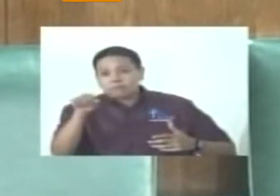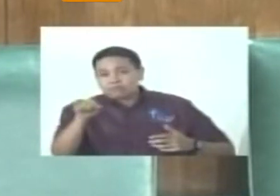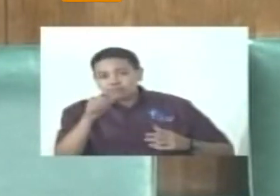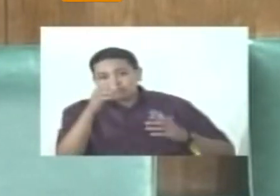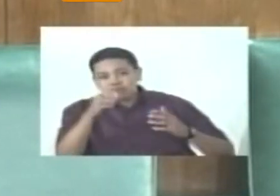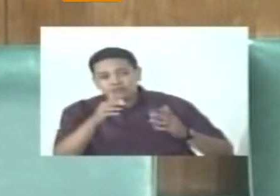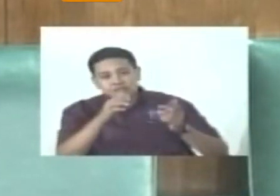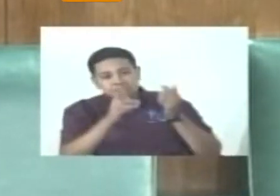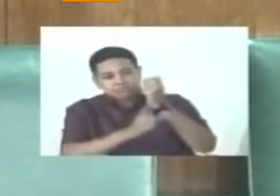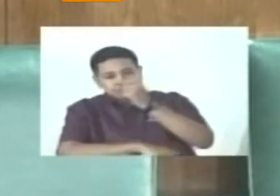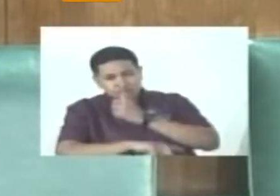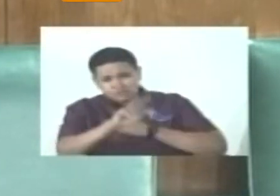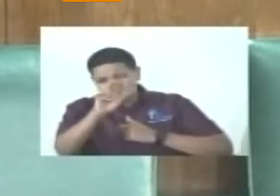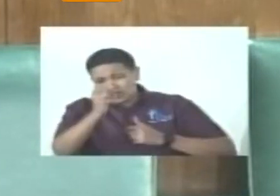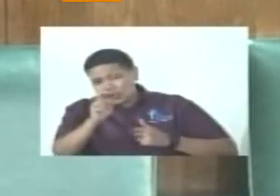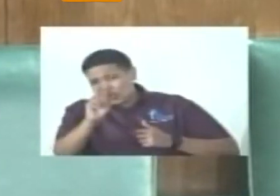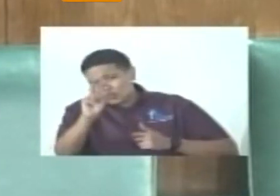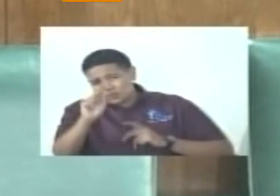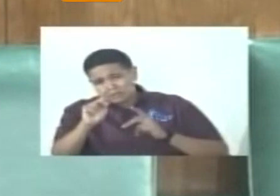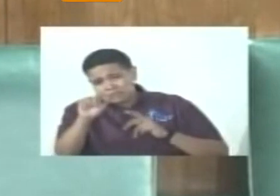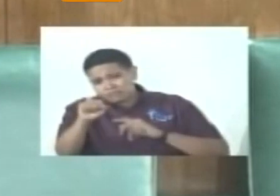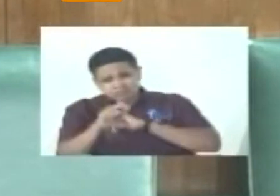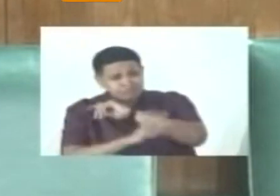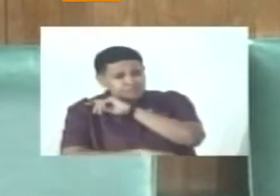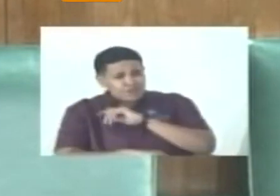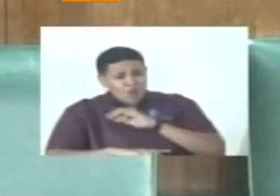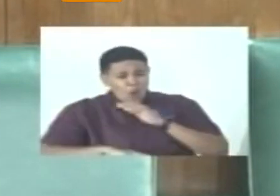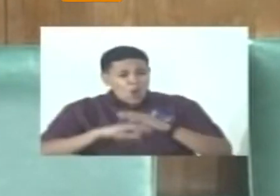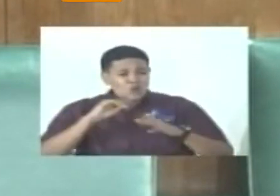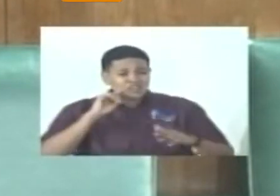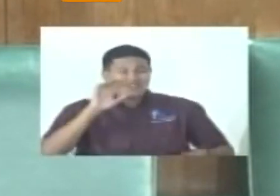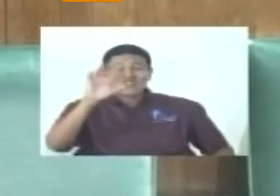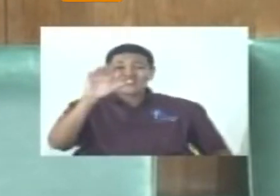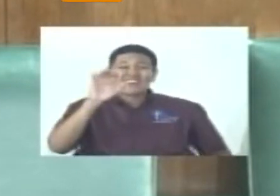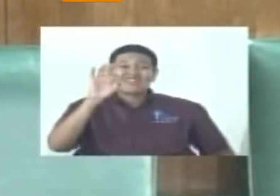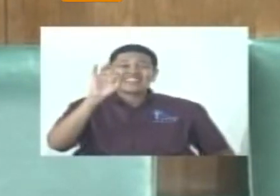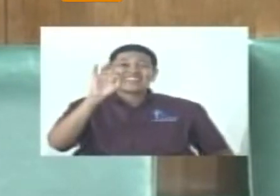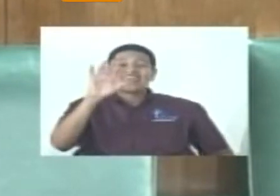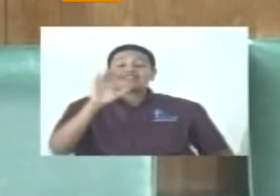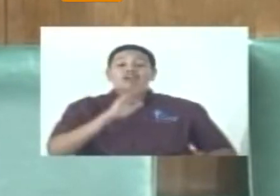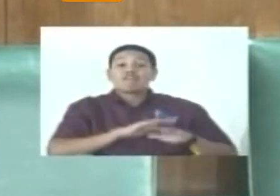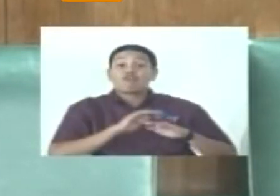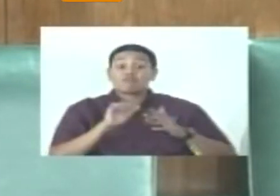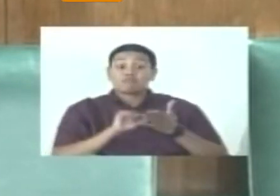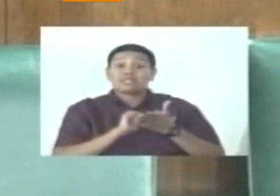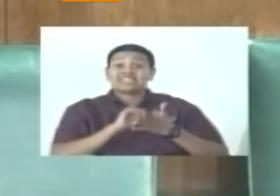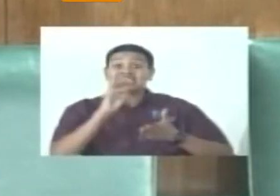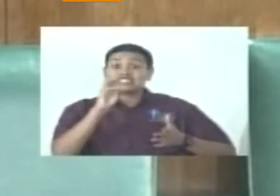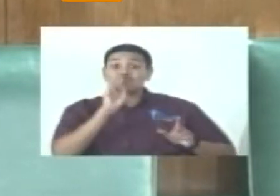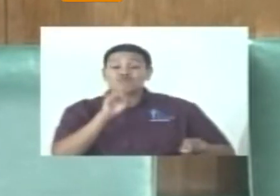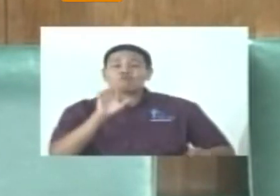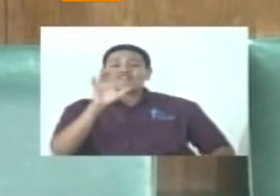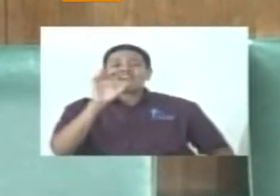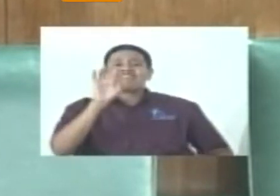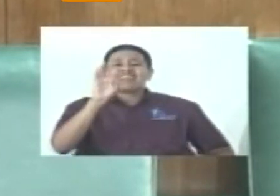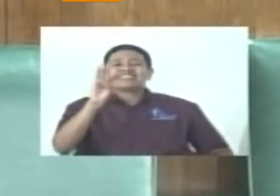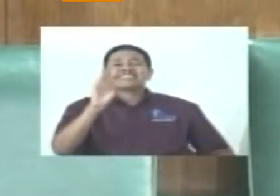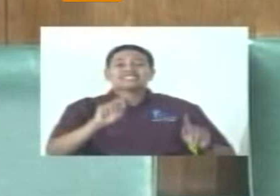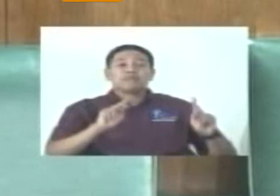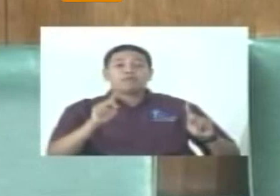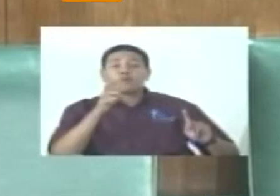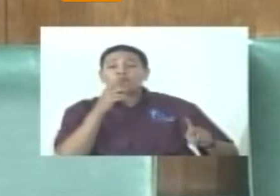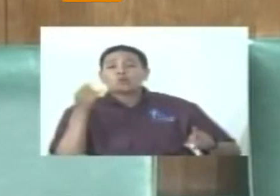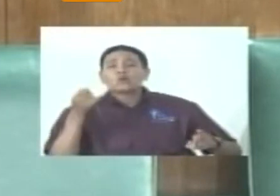2 convictions, this is Senator Samuda. Of the 595 on page 6 of the report, of the 595